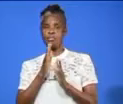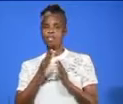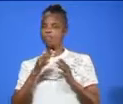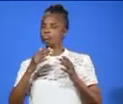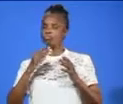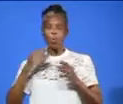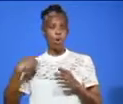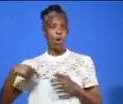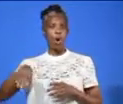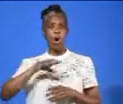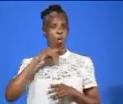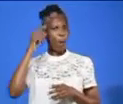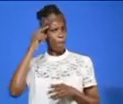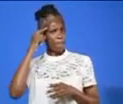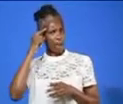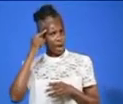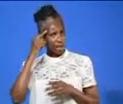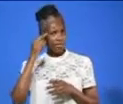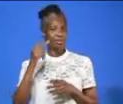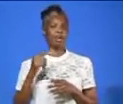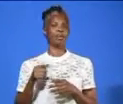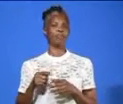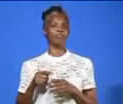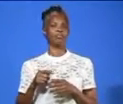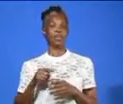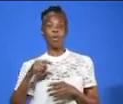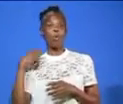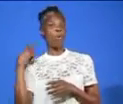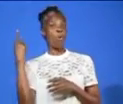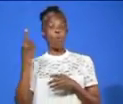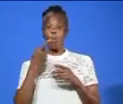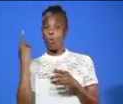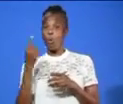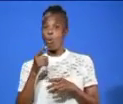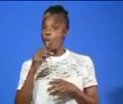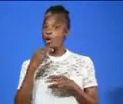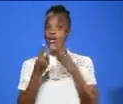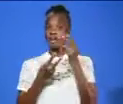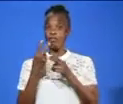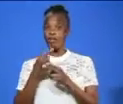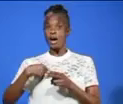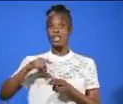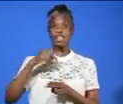troubled minds. Oh, yes. Let me tell you something. It's the only voice I hear and that